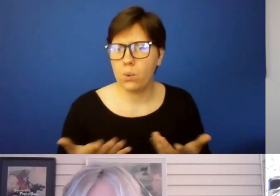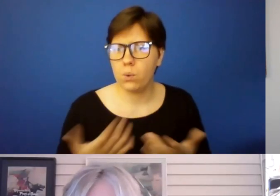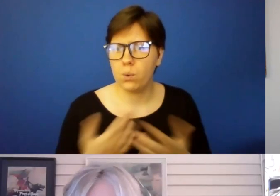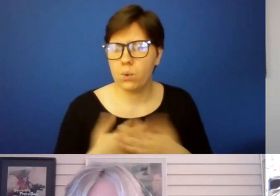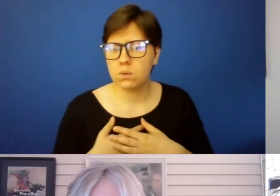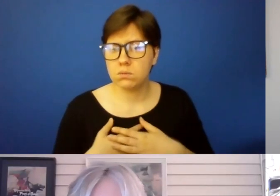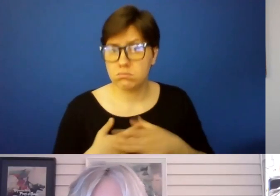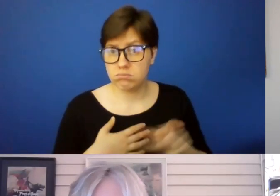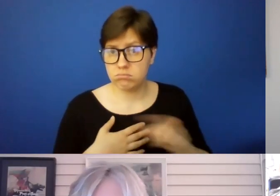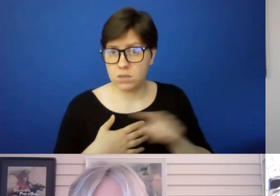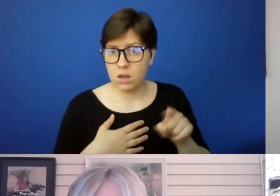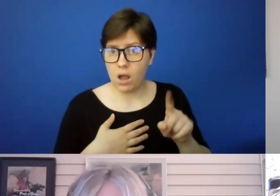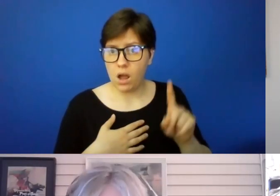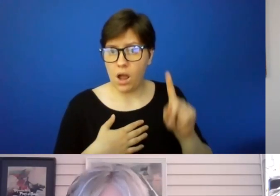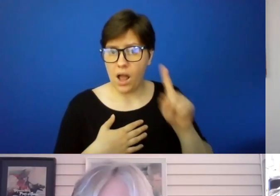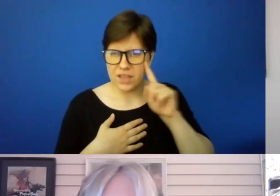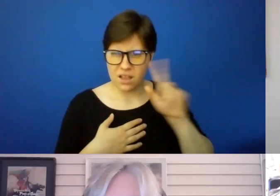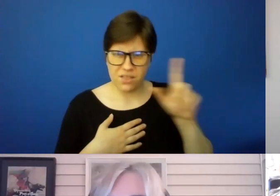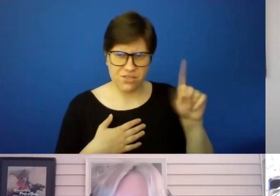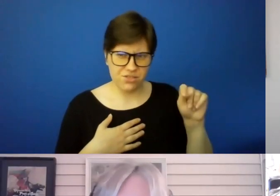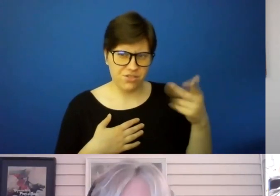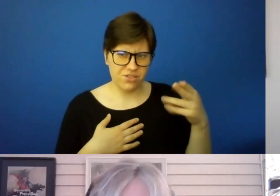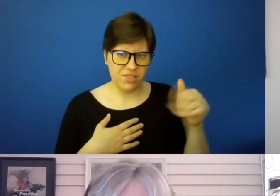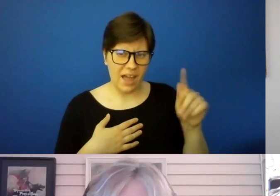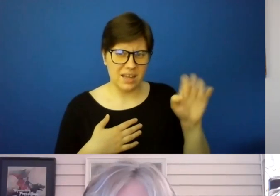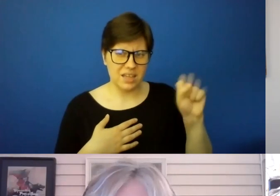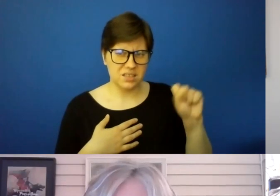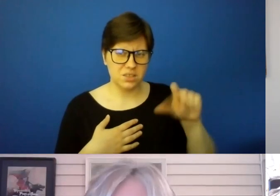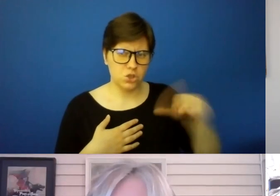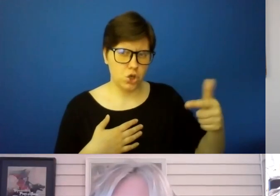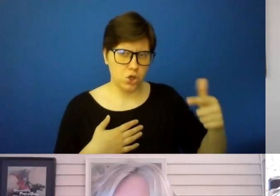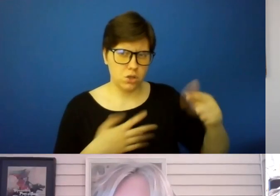Would either of you, I think it's Thaddeus's turn to start.